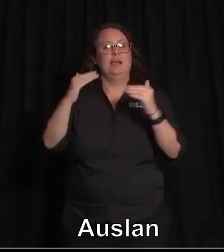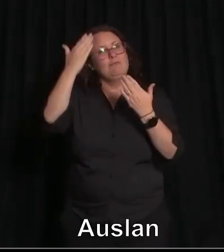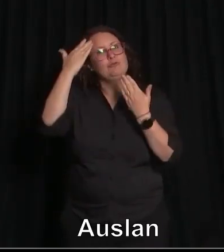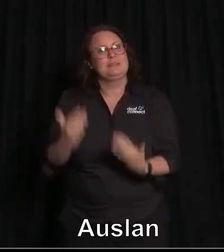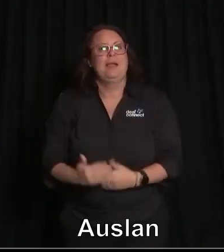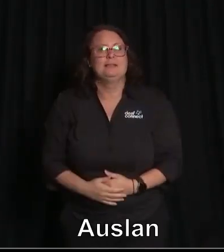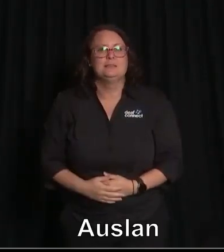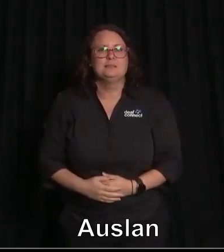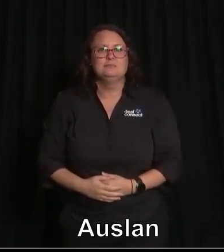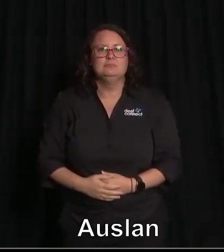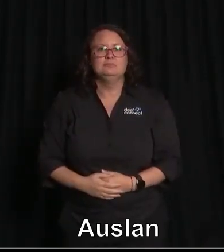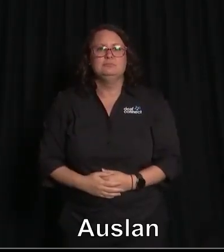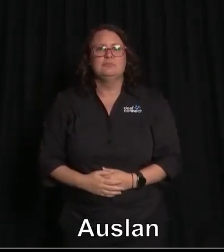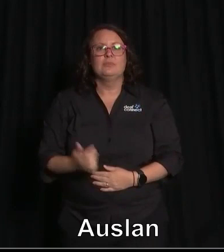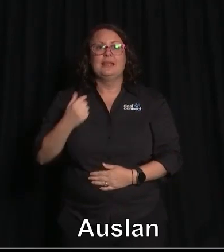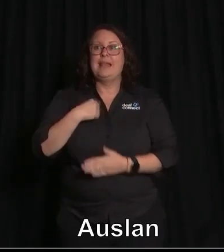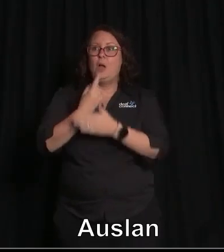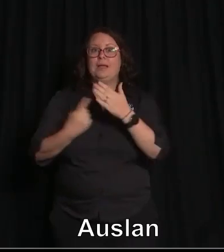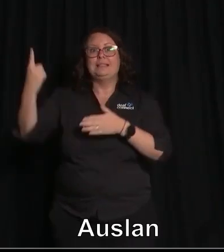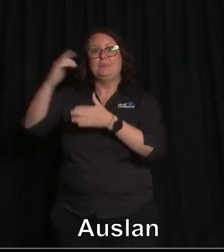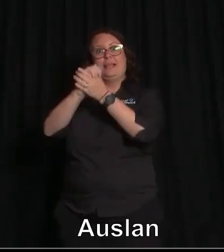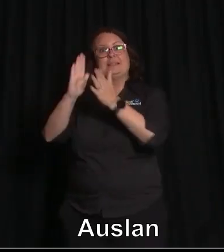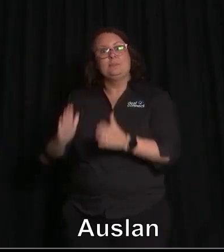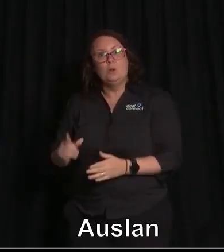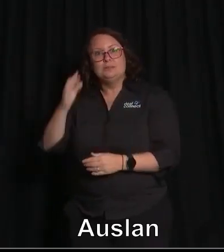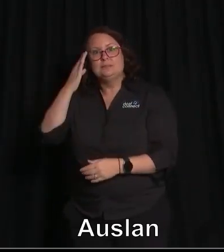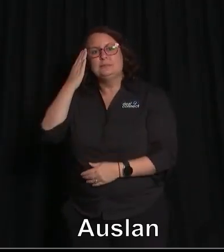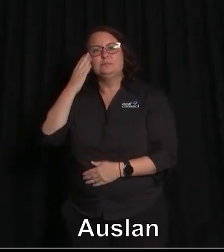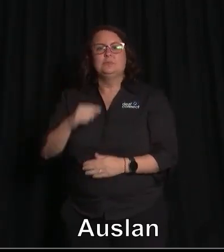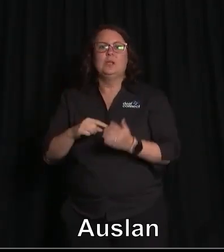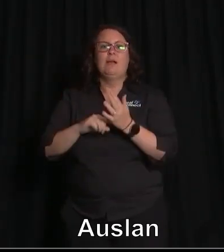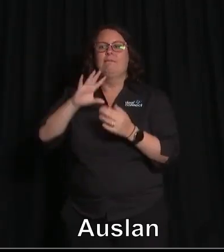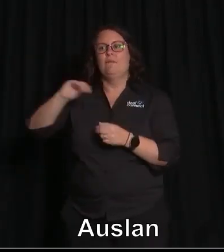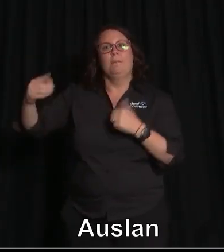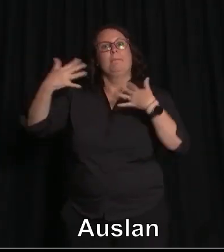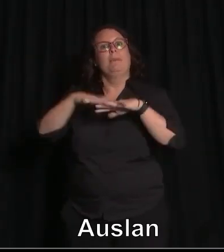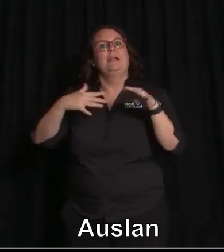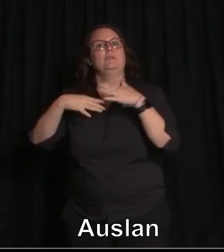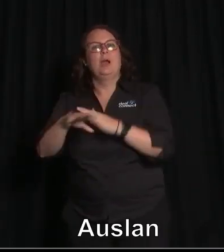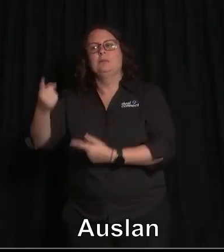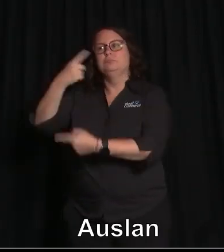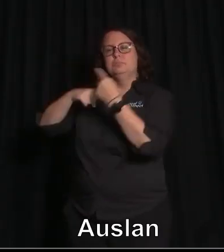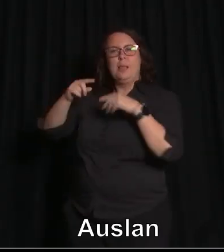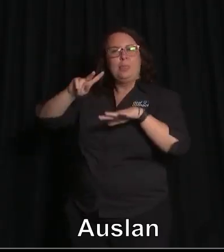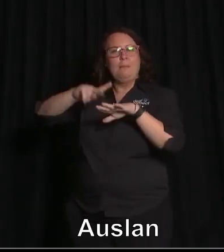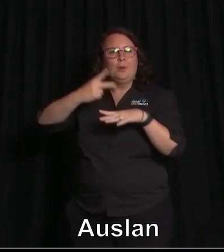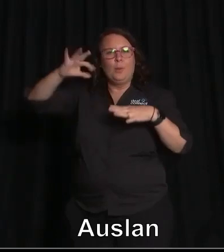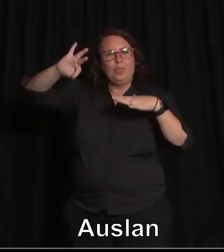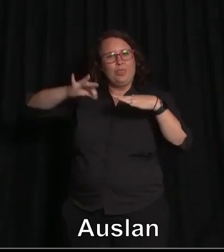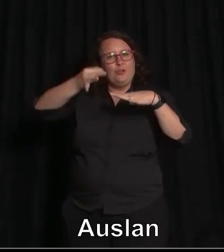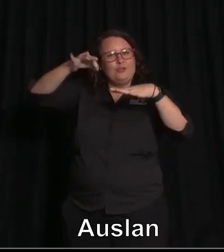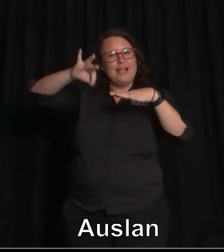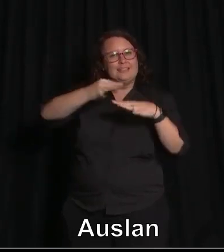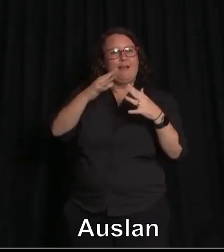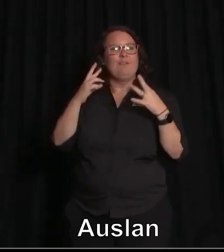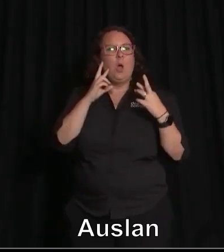our very own independent expert for Sogi, Victor Mardi Gras Bolos, he gave us the blue threads of hope to hold in